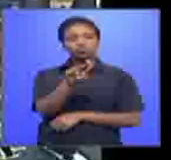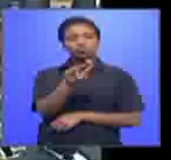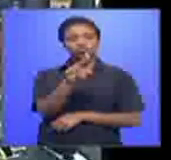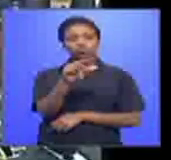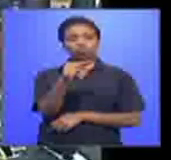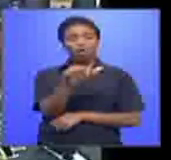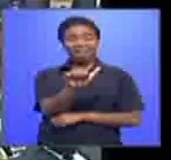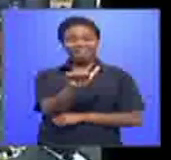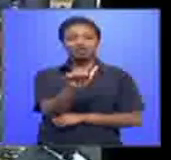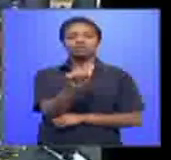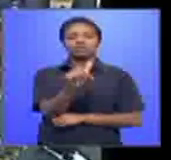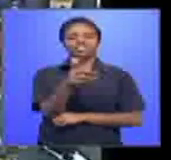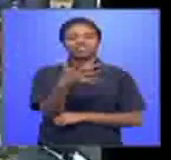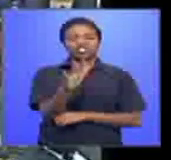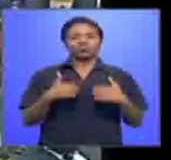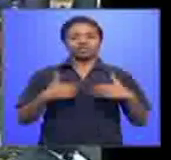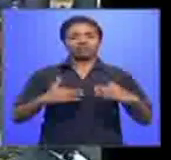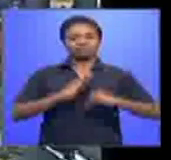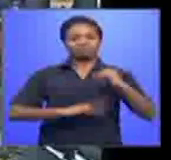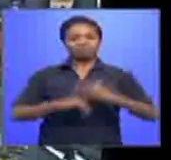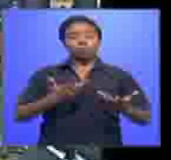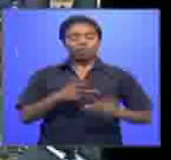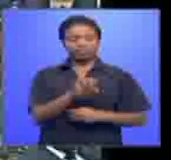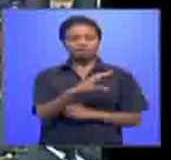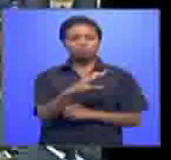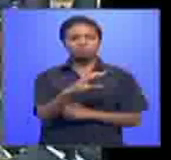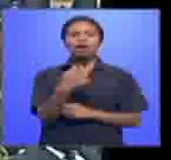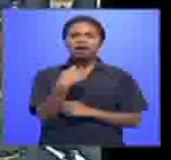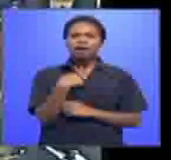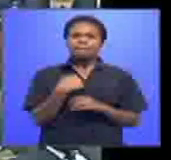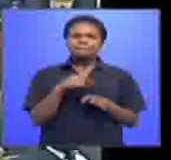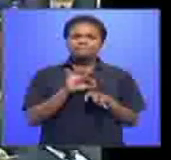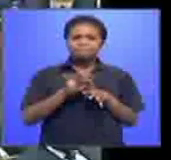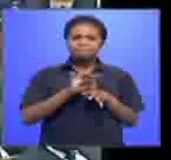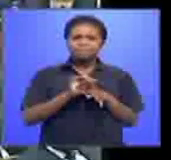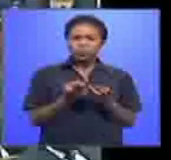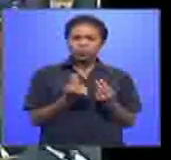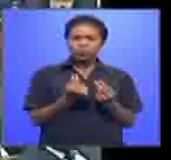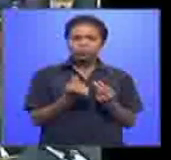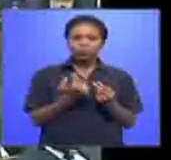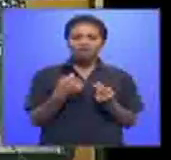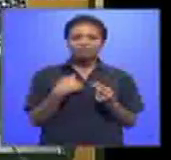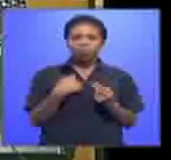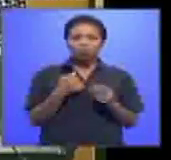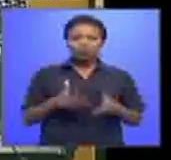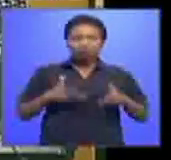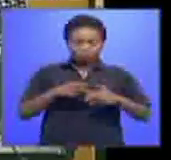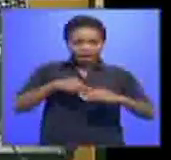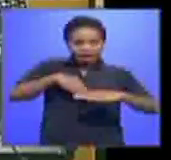and construction is now underway to develop a major new transshipment hub.